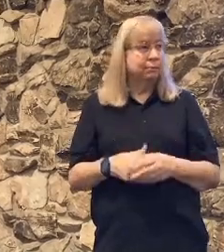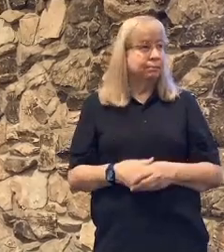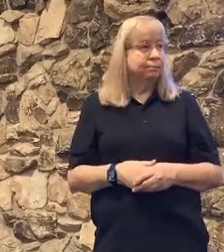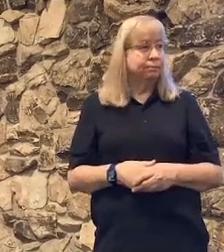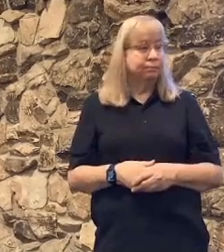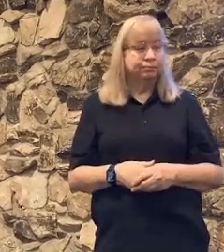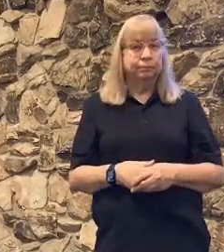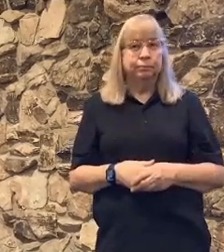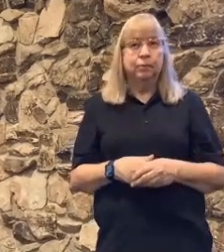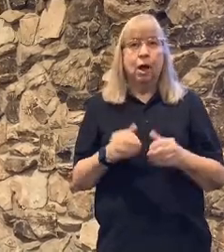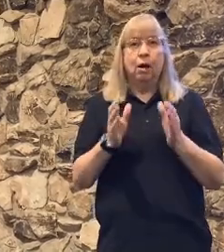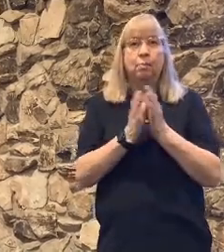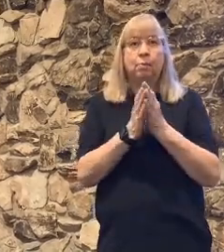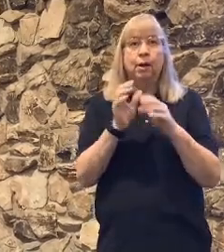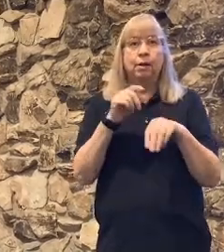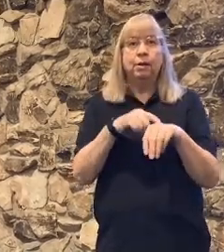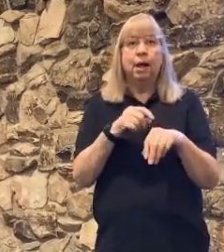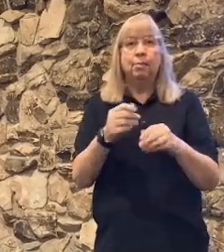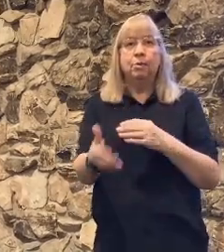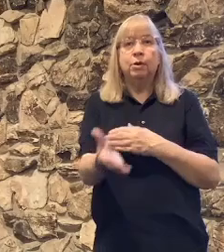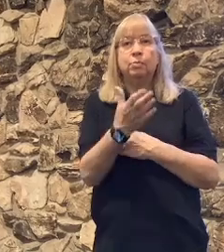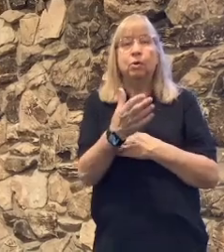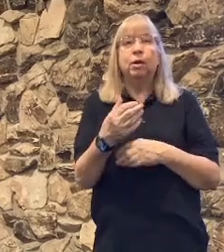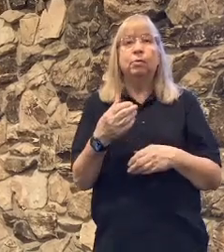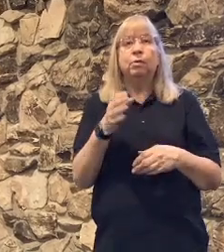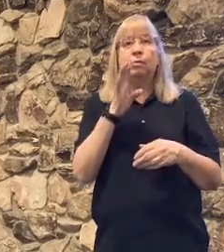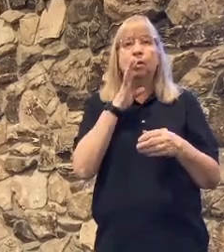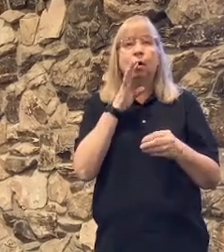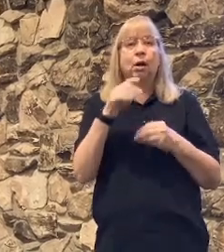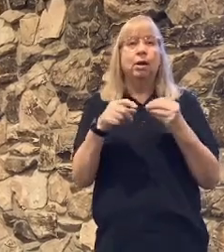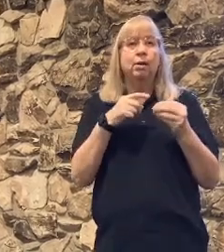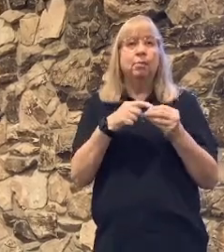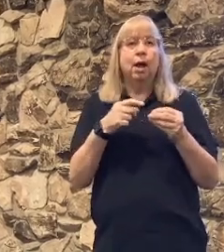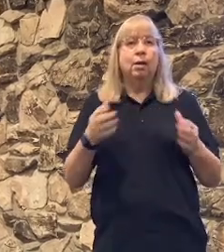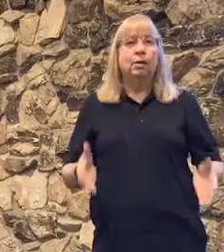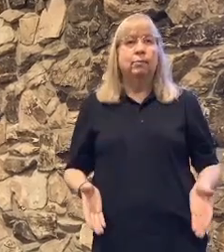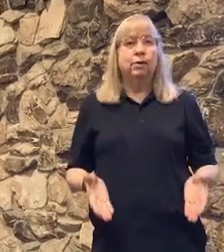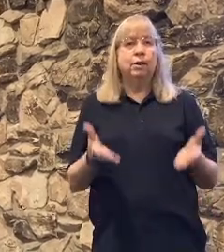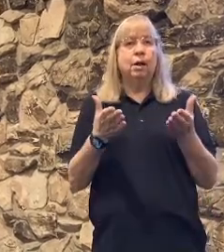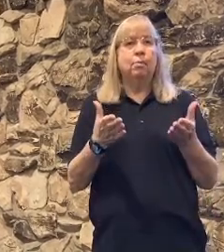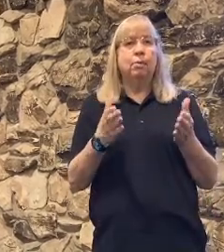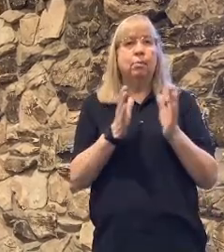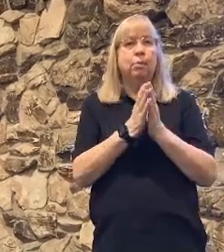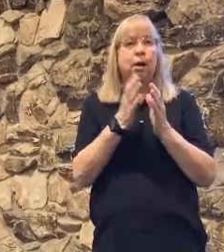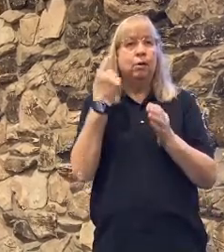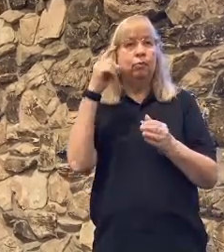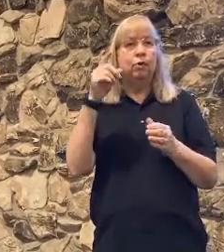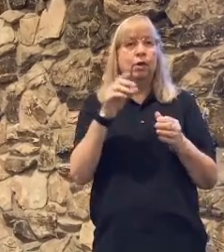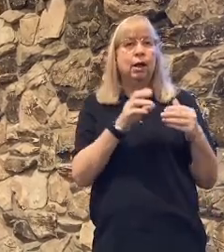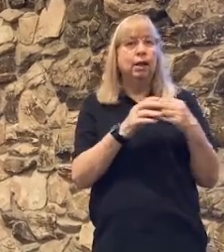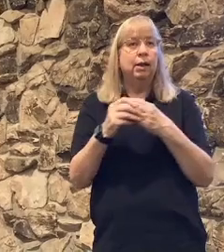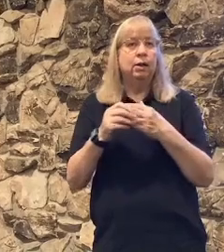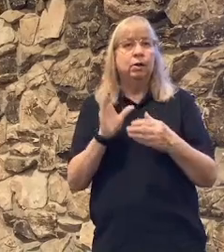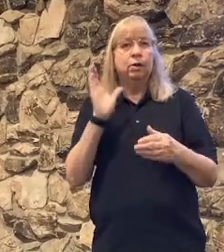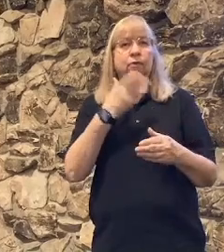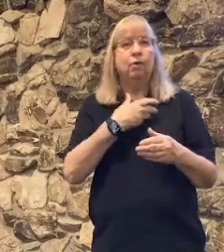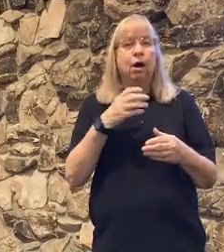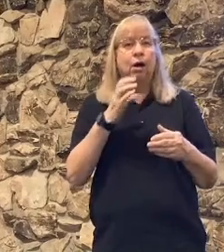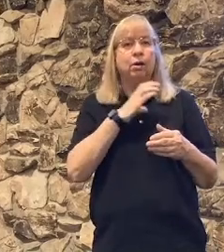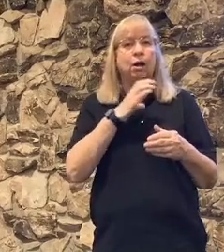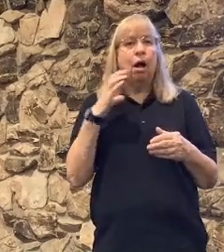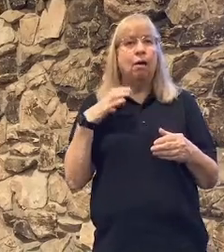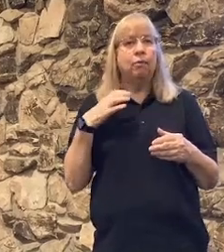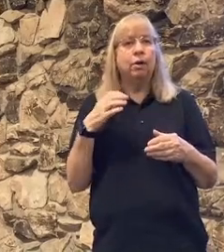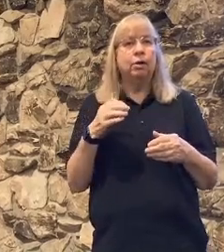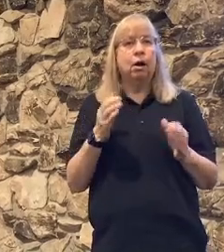For our prayer time this morning, of course, we've been talking about lifting up prayers for the leaders of our conference, our